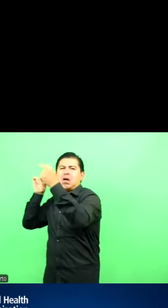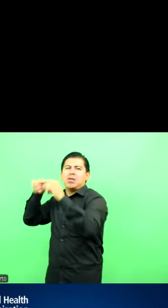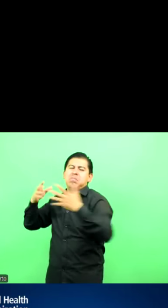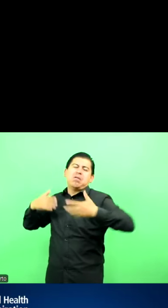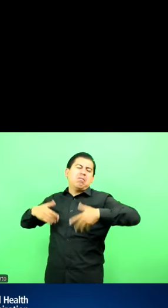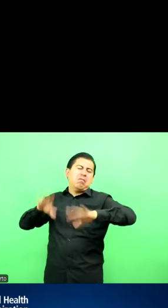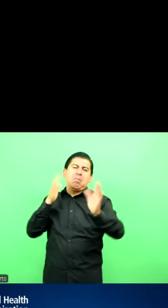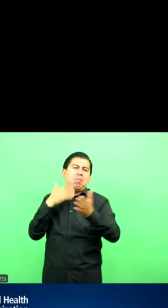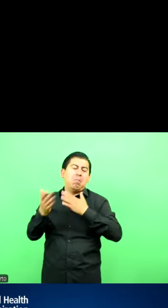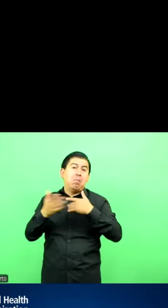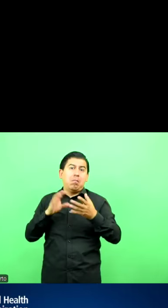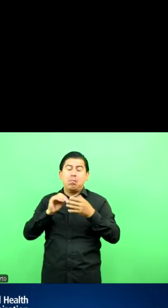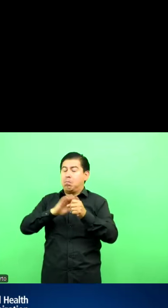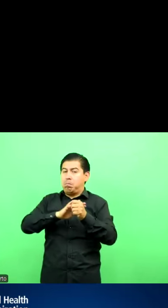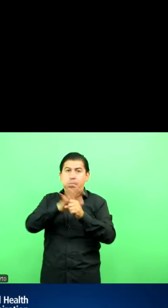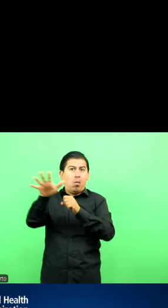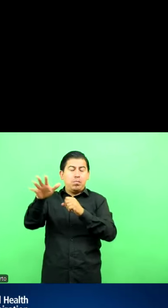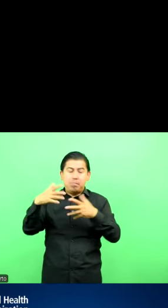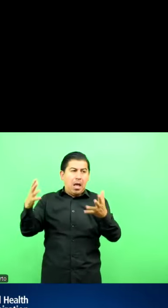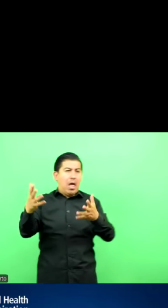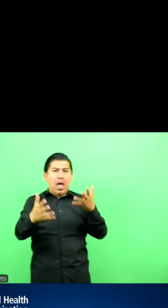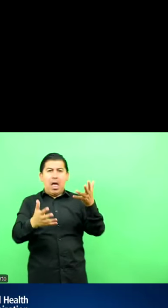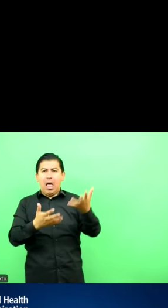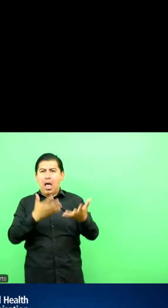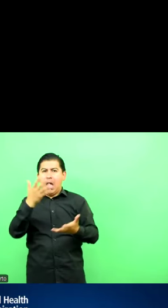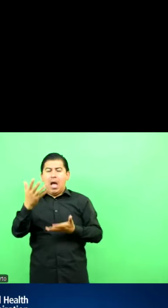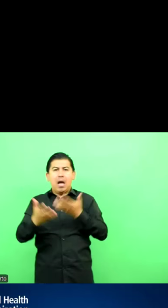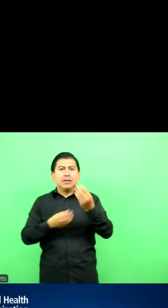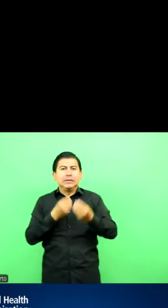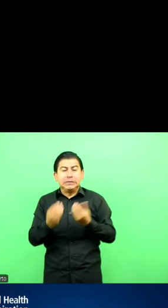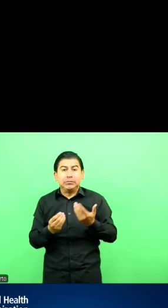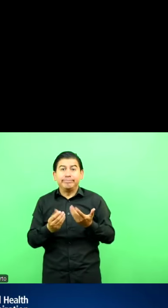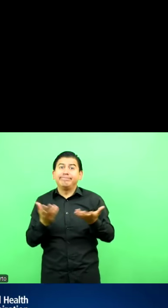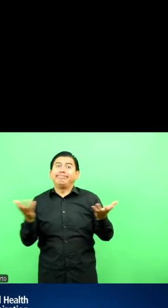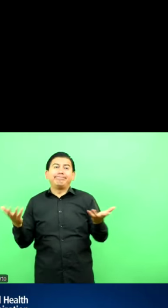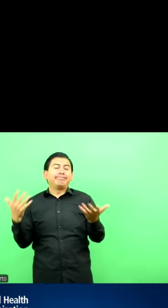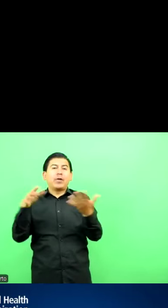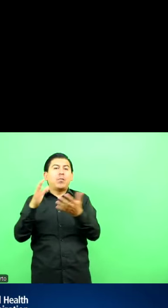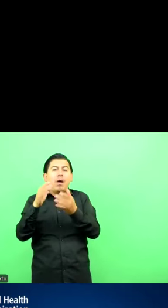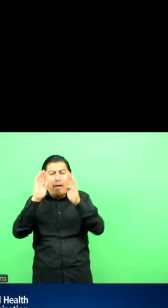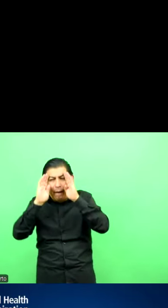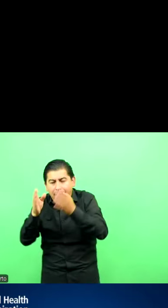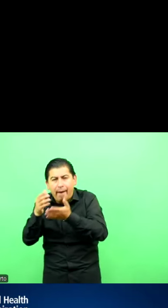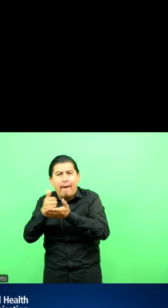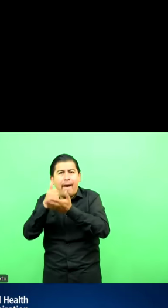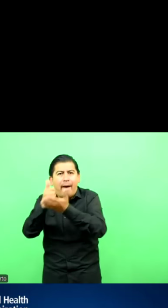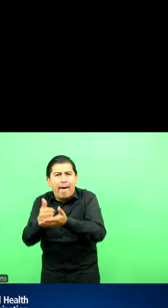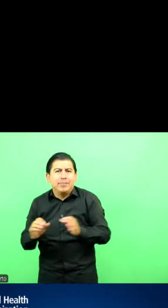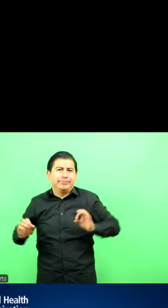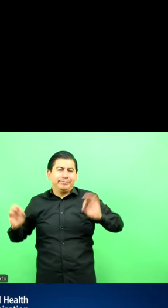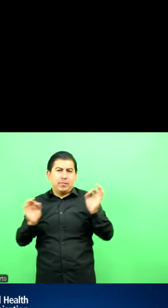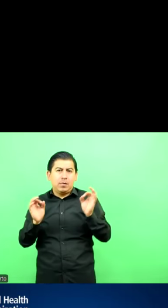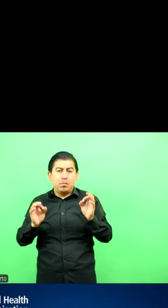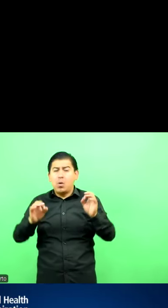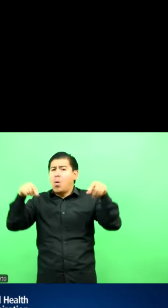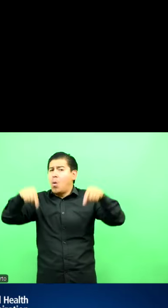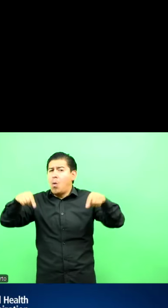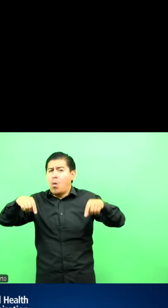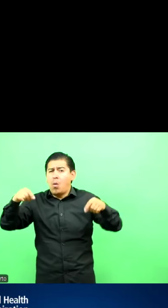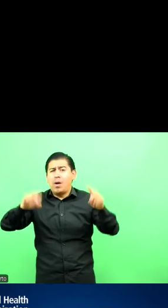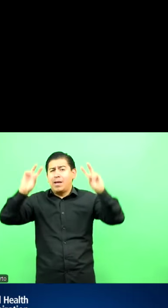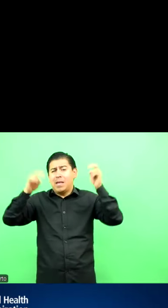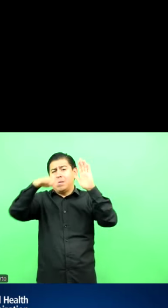this session is also designed to address some of the other issues. Why I'm saying that? If you look on the